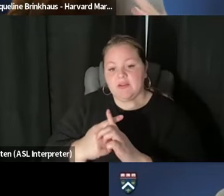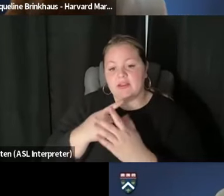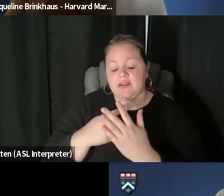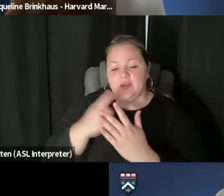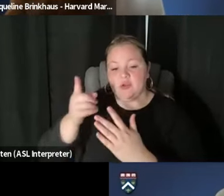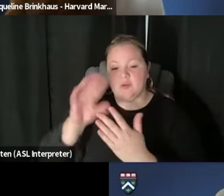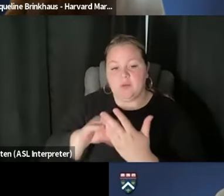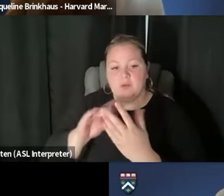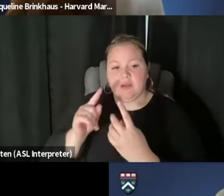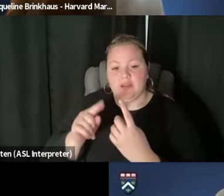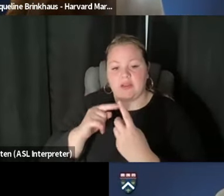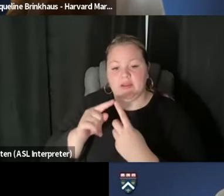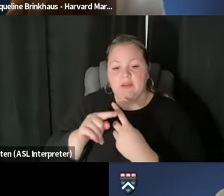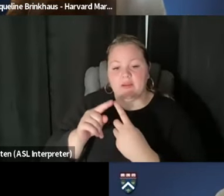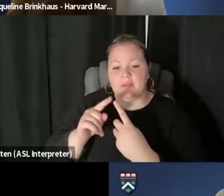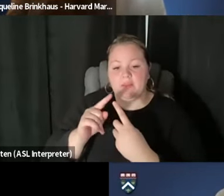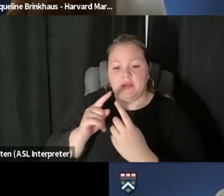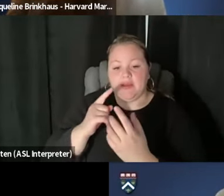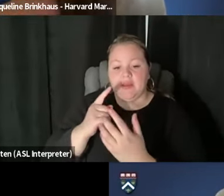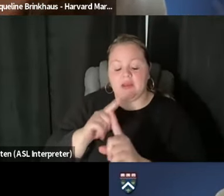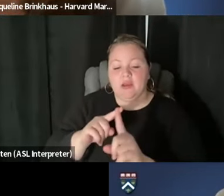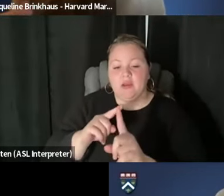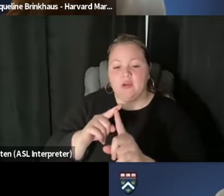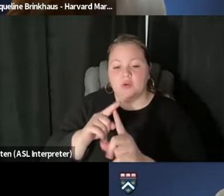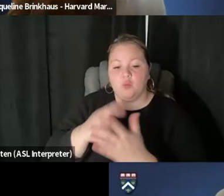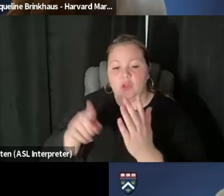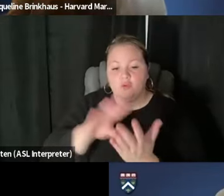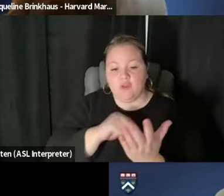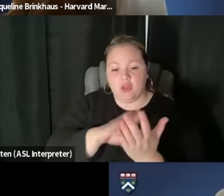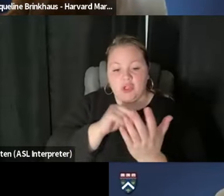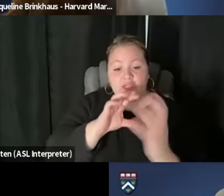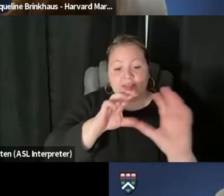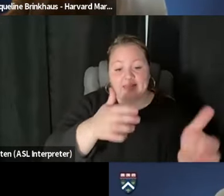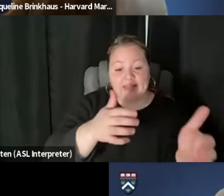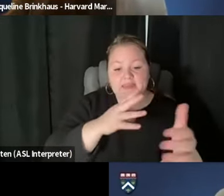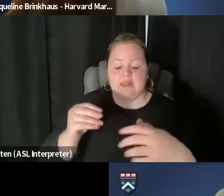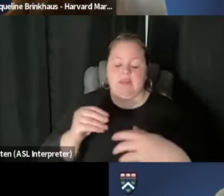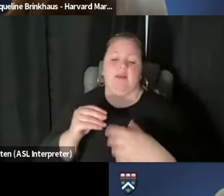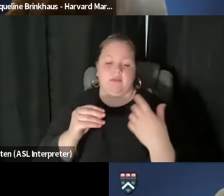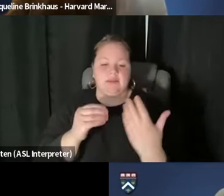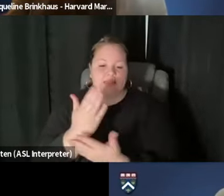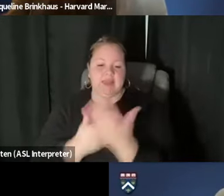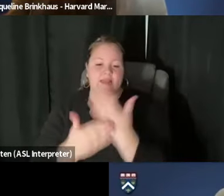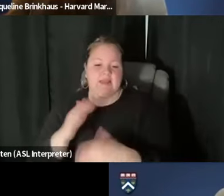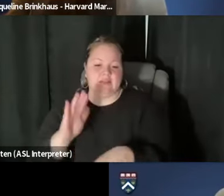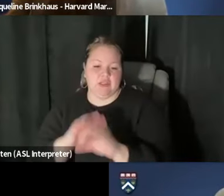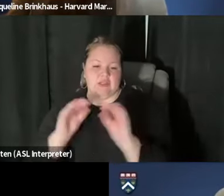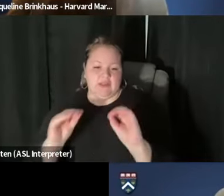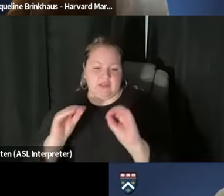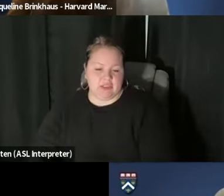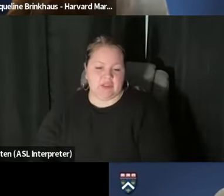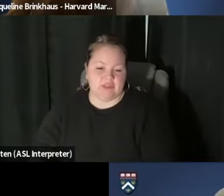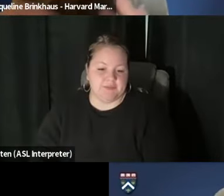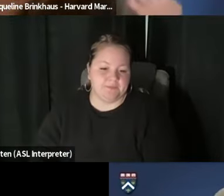through the lens of the theory you've learned in class, but also through this pragmatic hands-on education offered at Extension. So thank you for